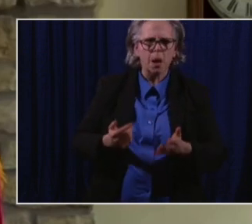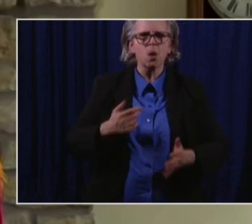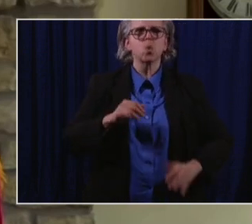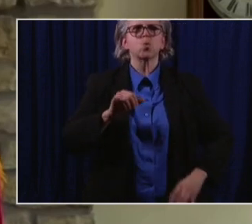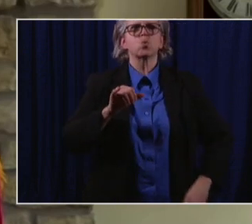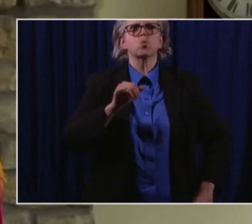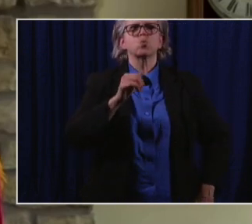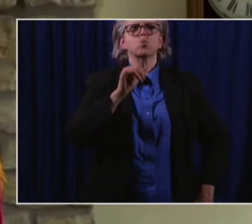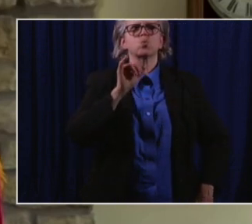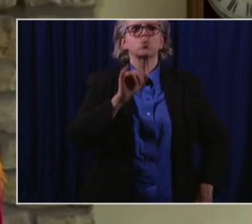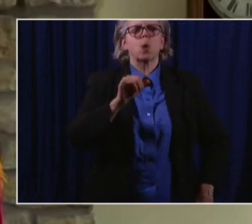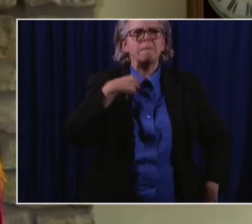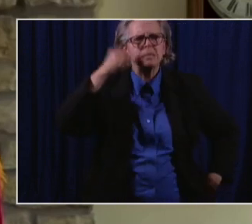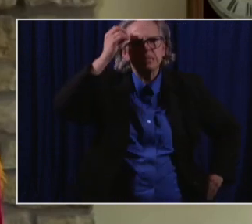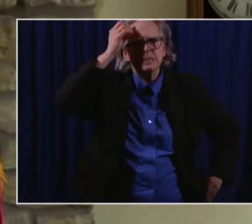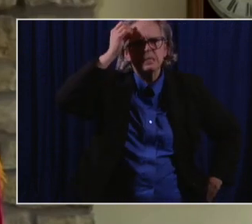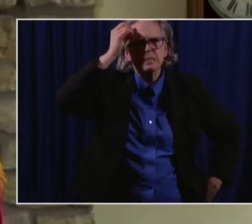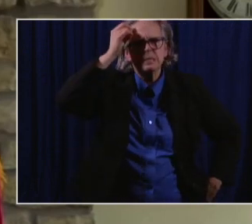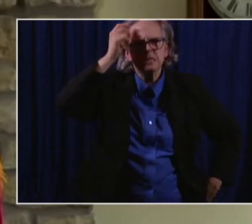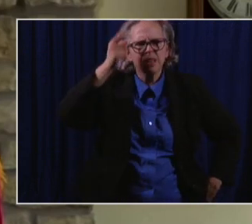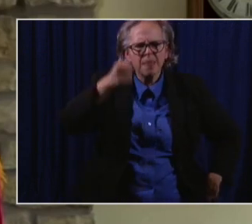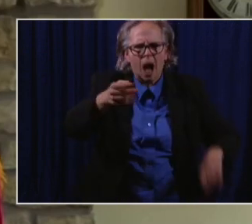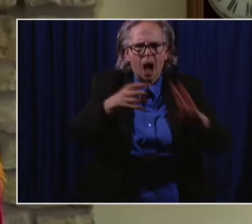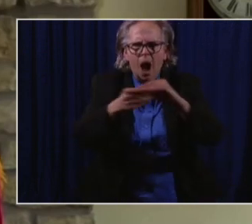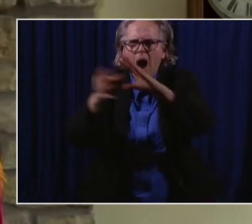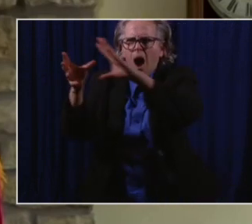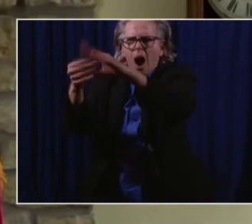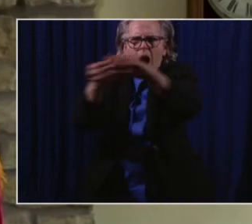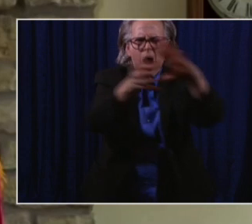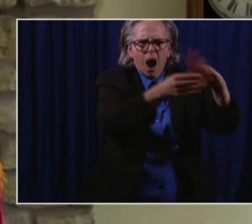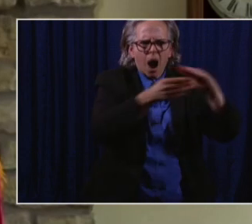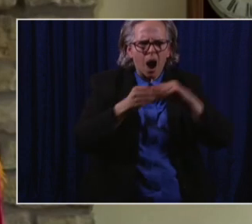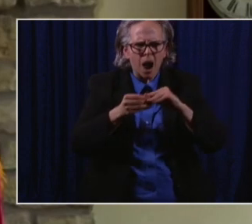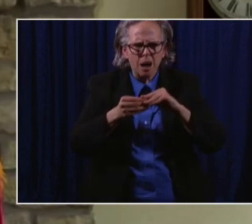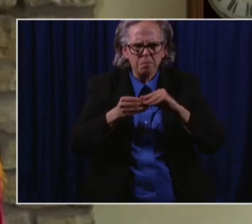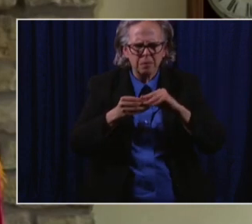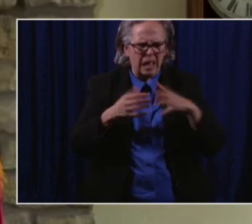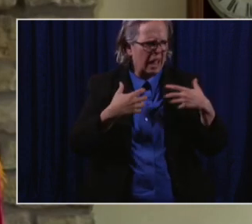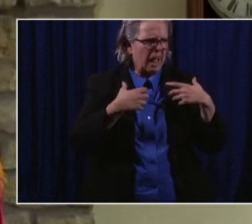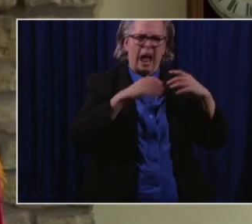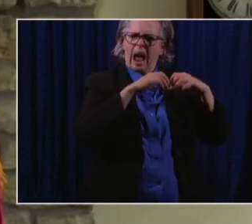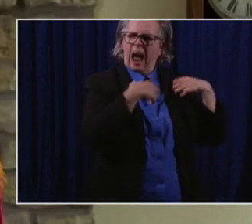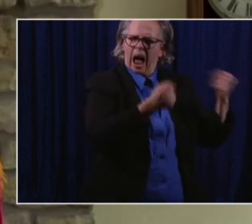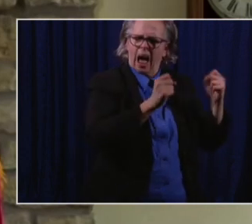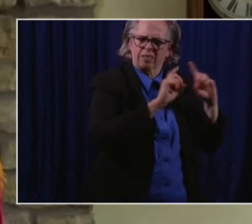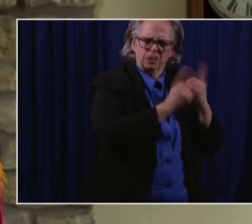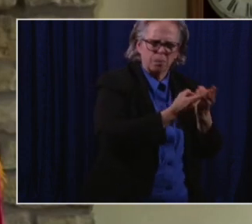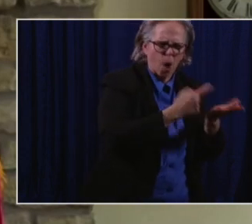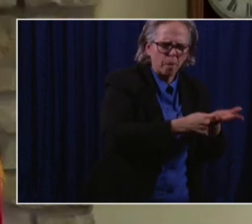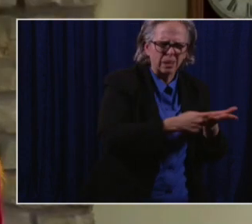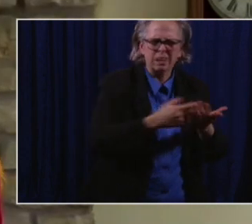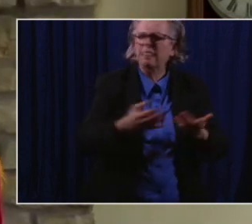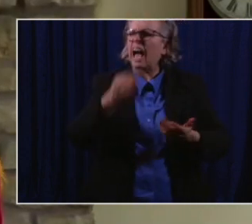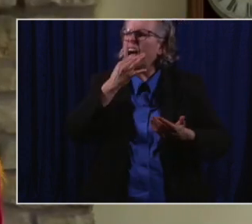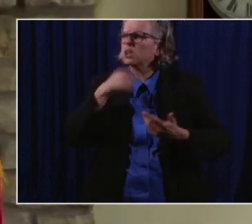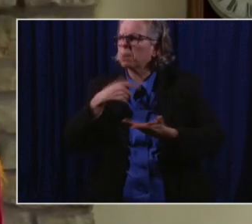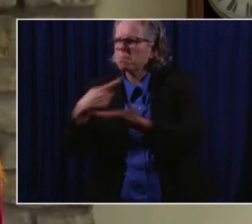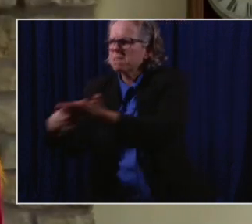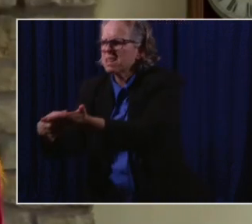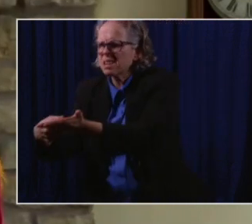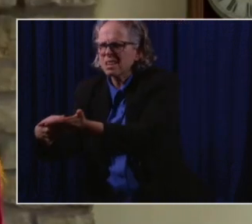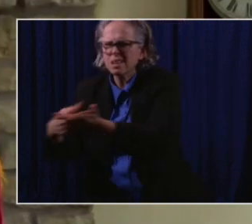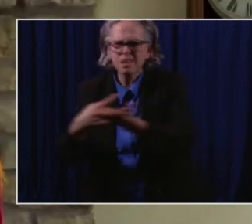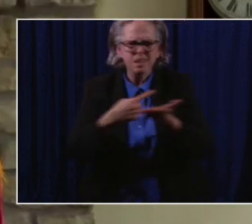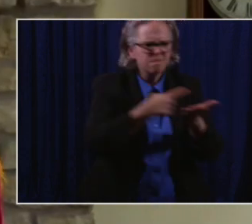Frankly, our health department and our health experts and others who we consult outside the health department are very